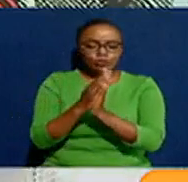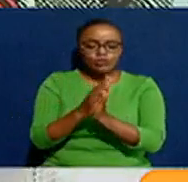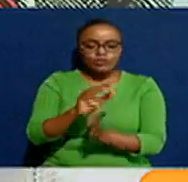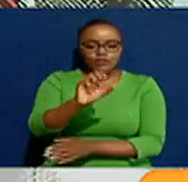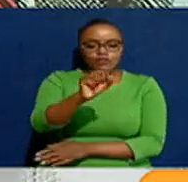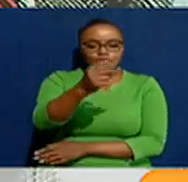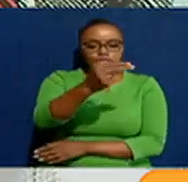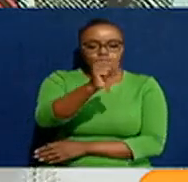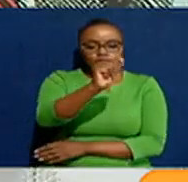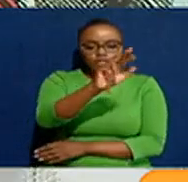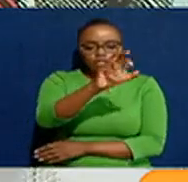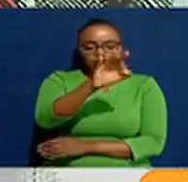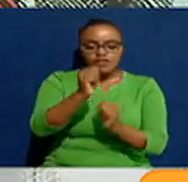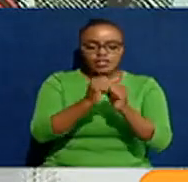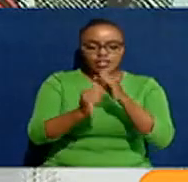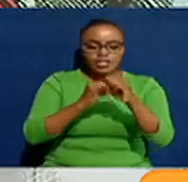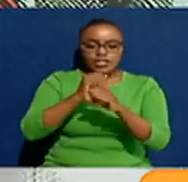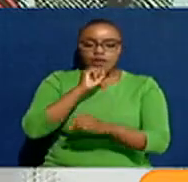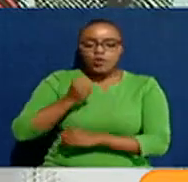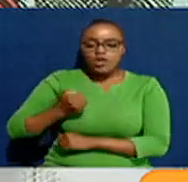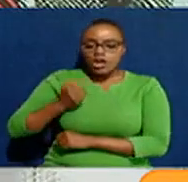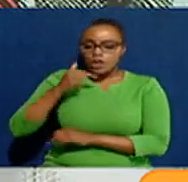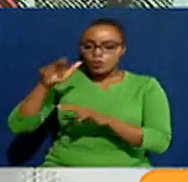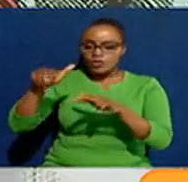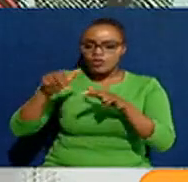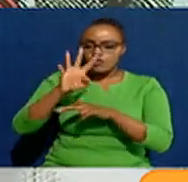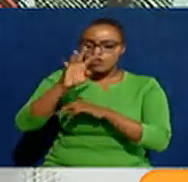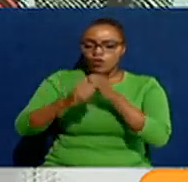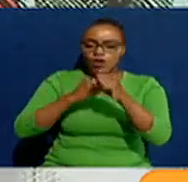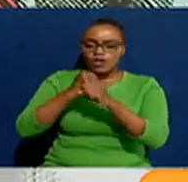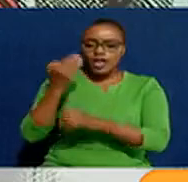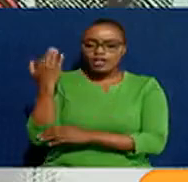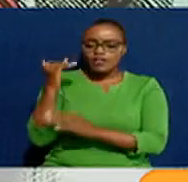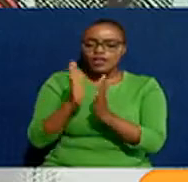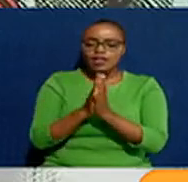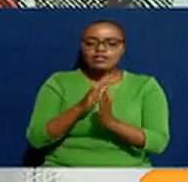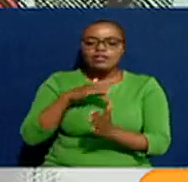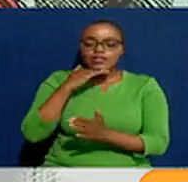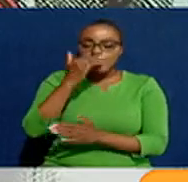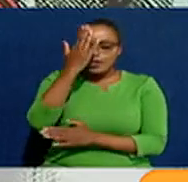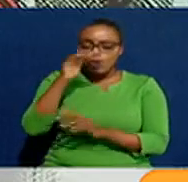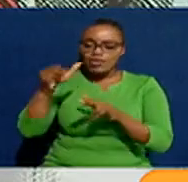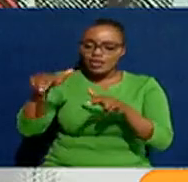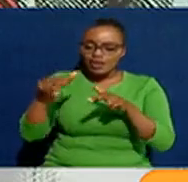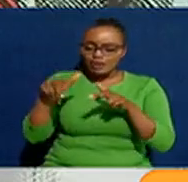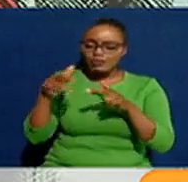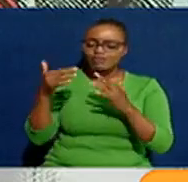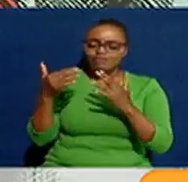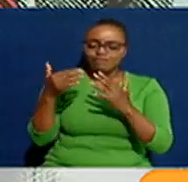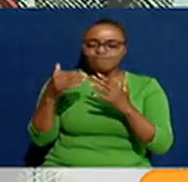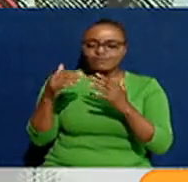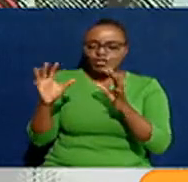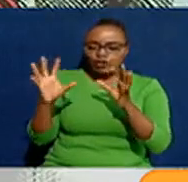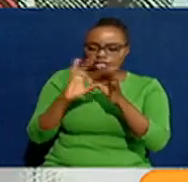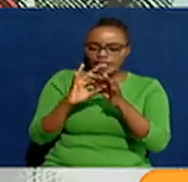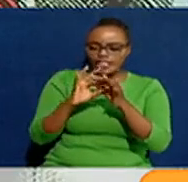Shariffa Chepngetich, a 10-year-old girl who was defiled 4 years ago and died due to rape-related complications last